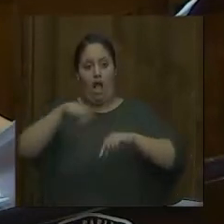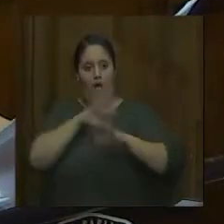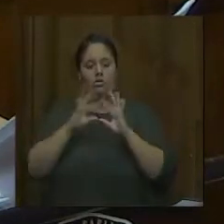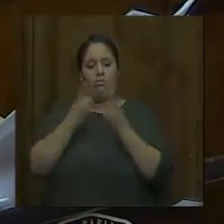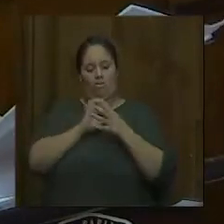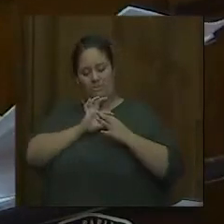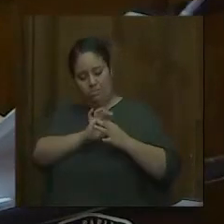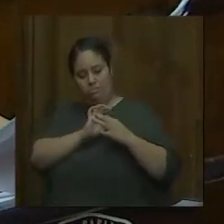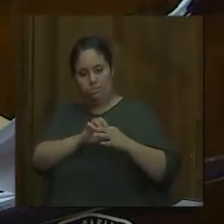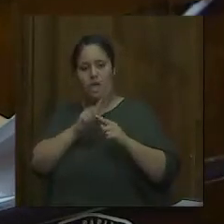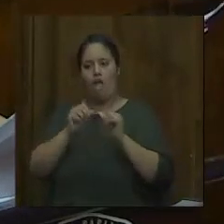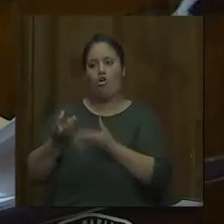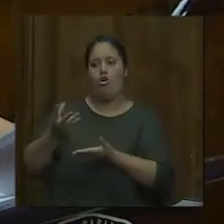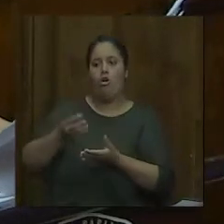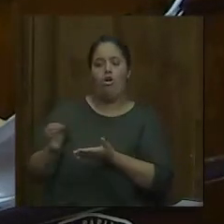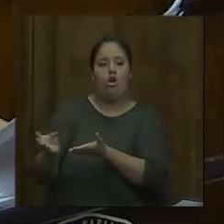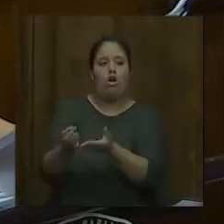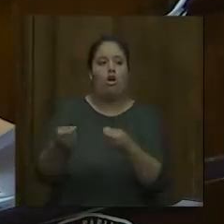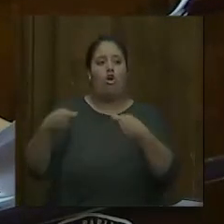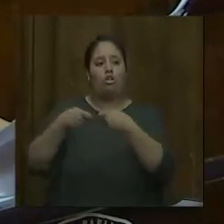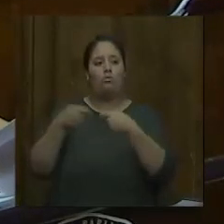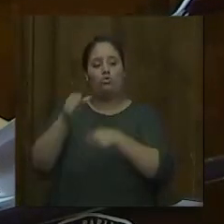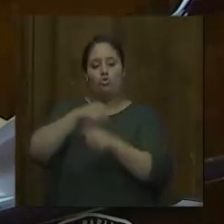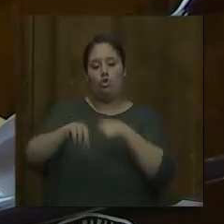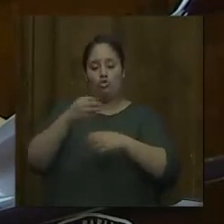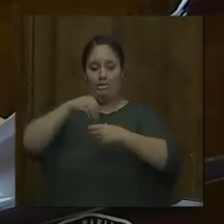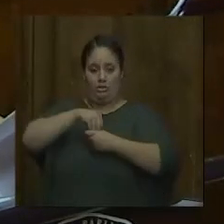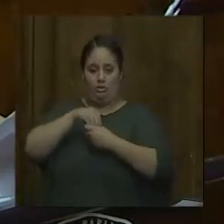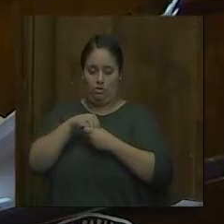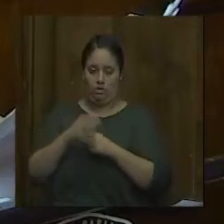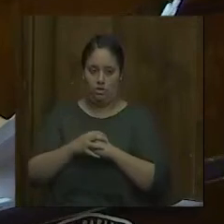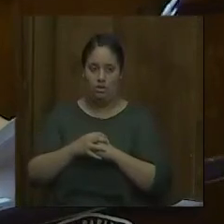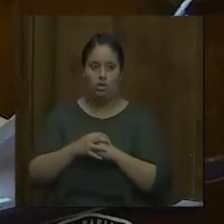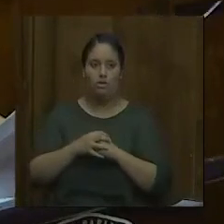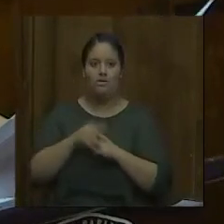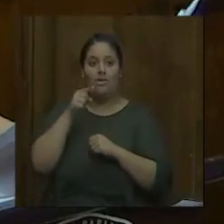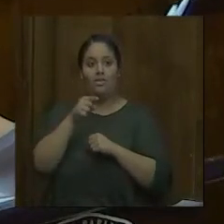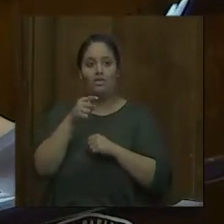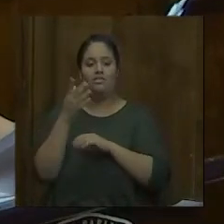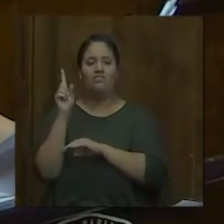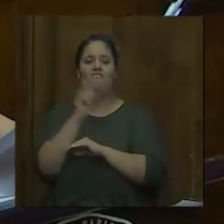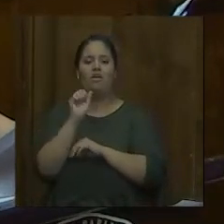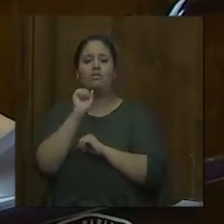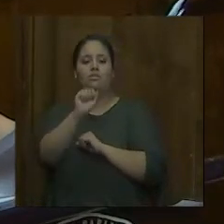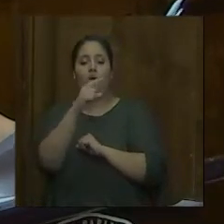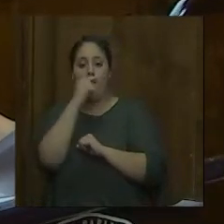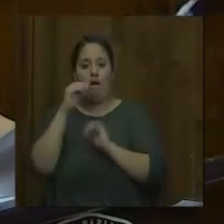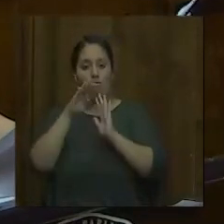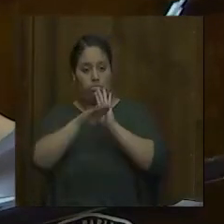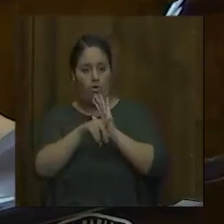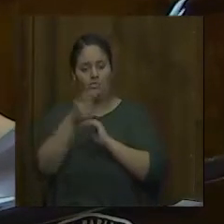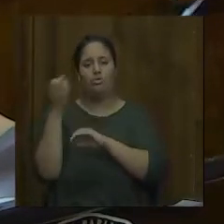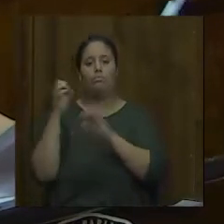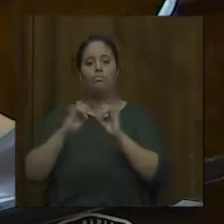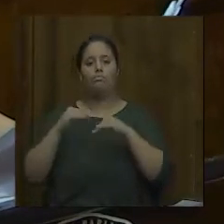department's dedication and contribution to social history and inclusivity. The series, Wat is in 'n Naam?, promotes the